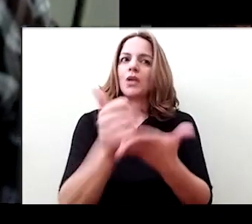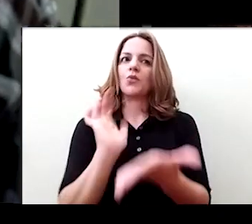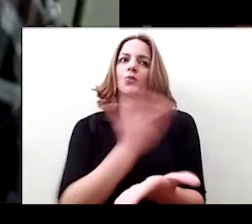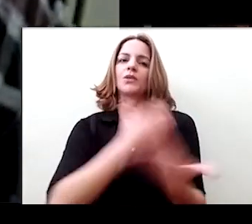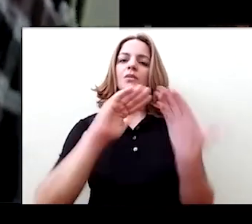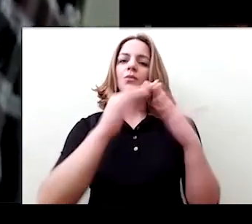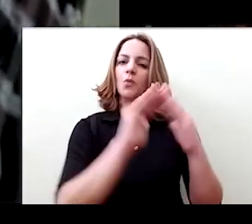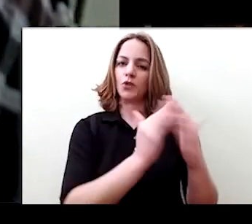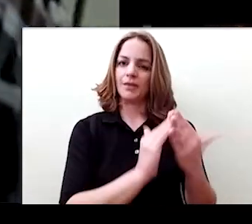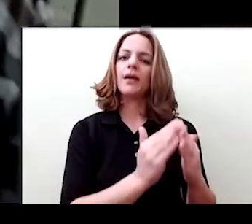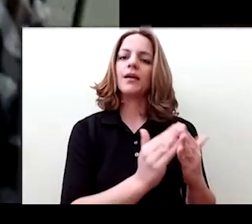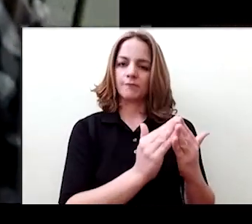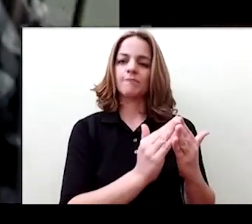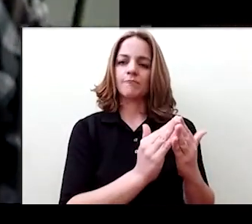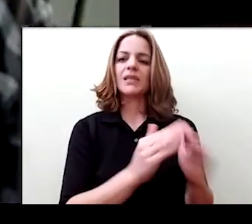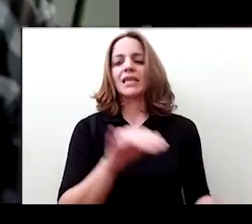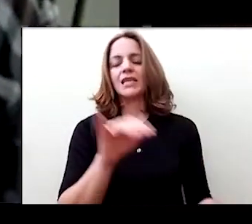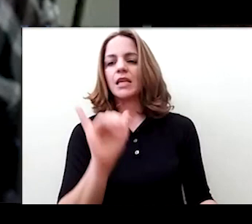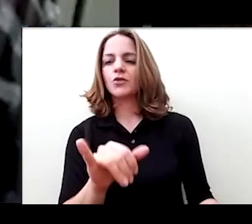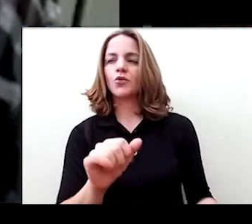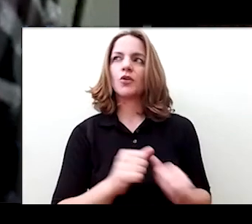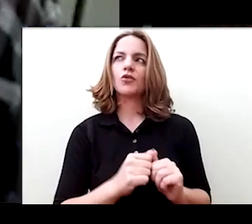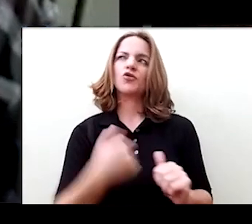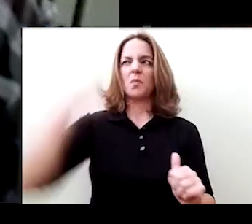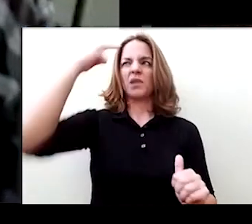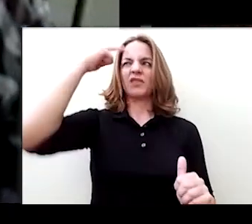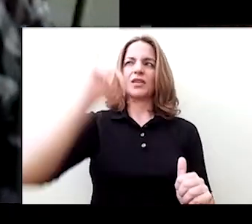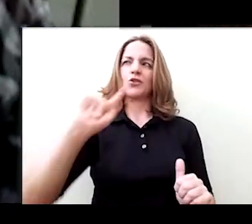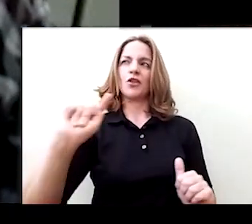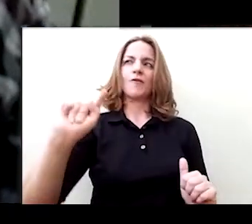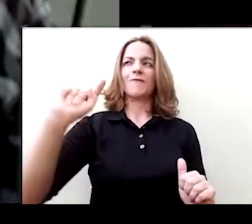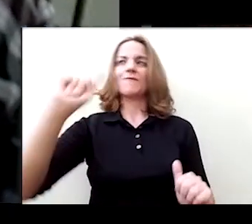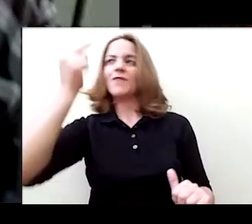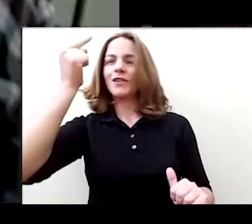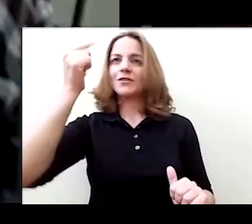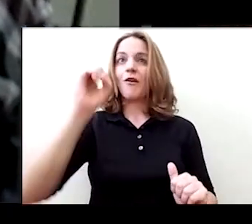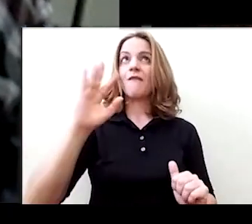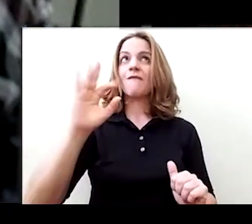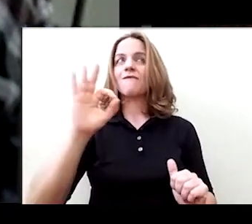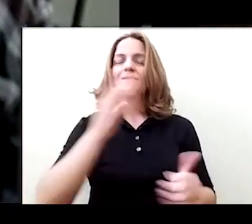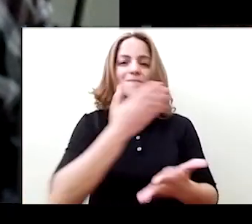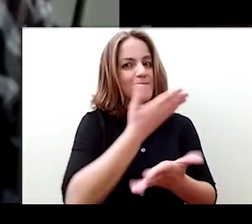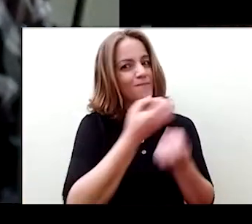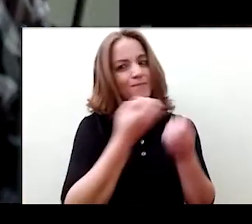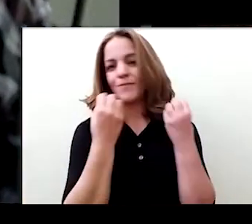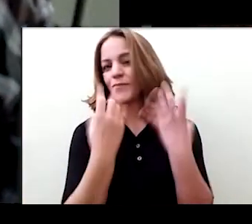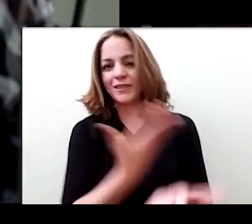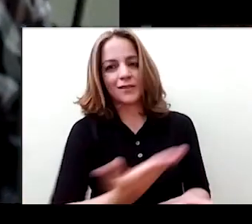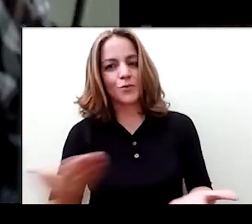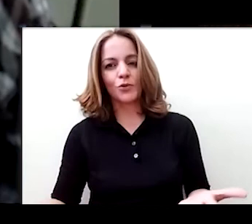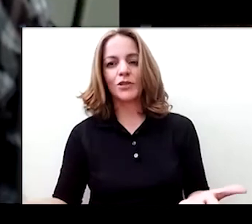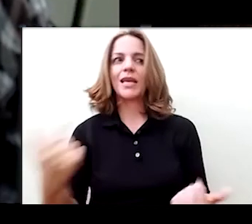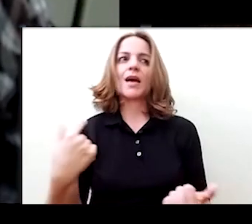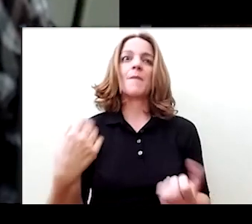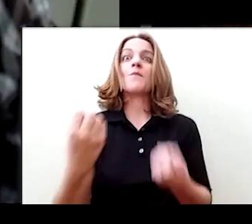This is just one of the many stories that come from the Central Archives. There are lots of people doing research. A lot of times